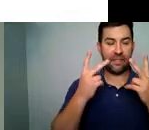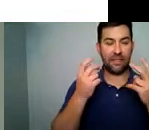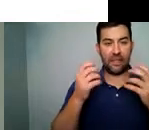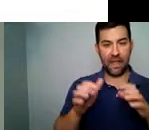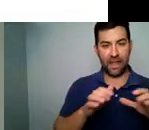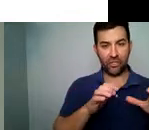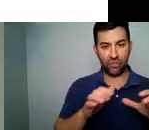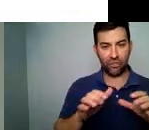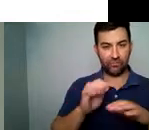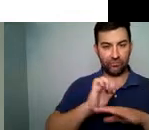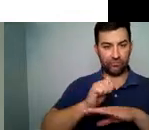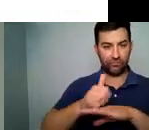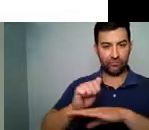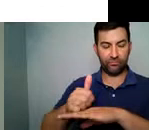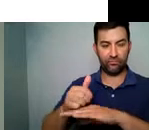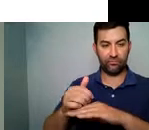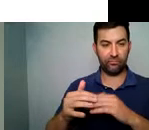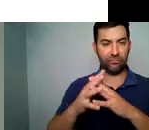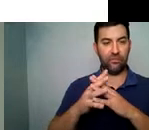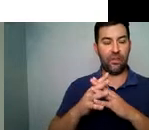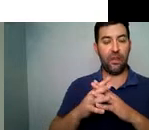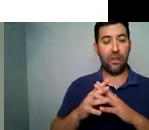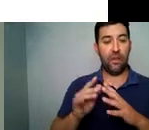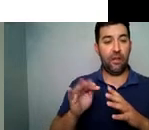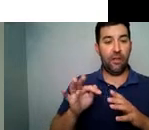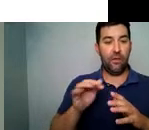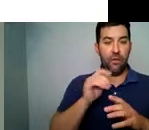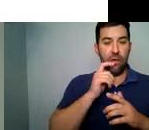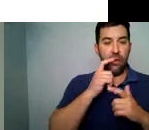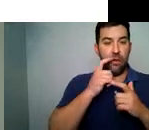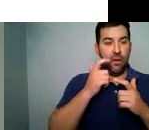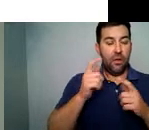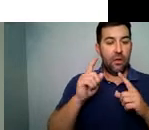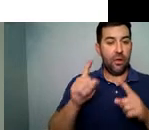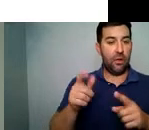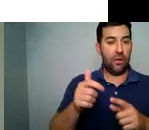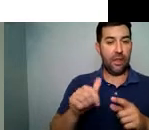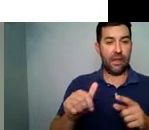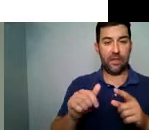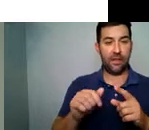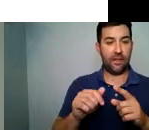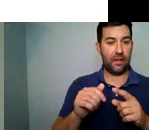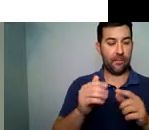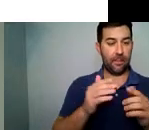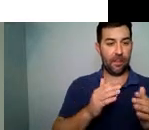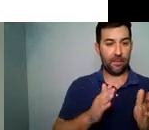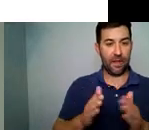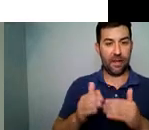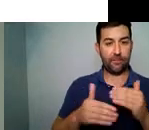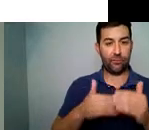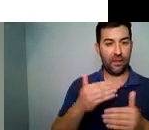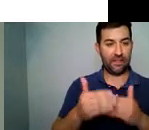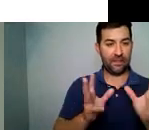fronts for this. And for those who did not attend any of the sessions on the planning process to get to